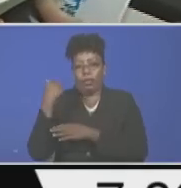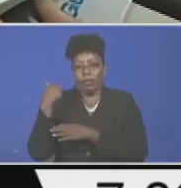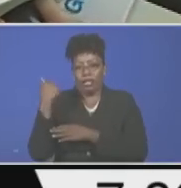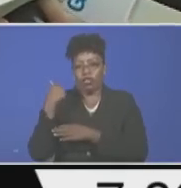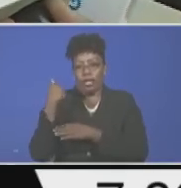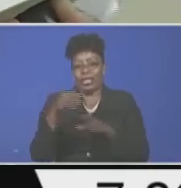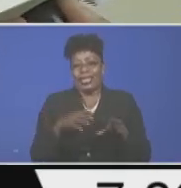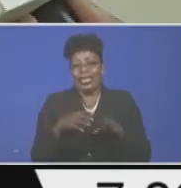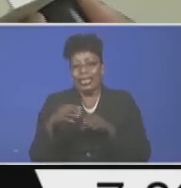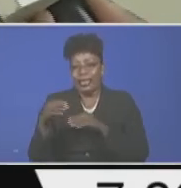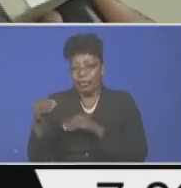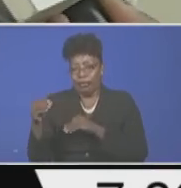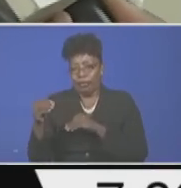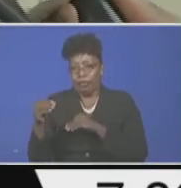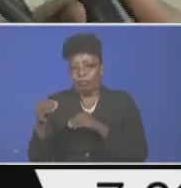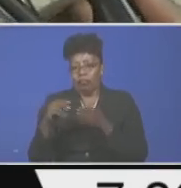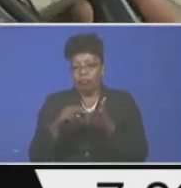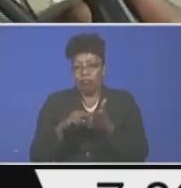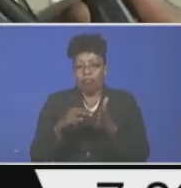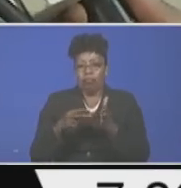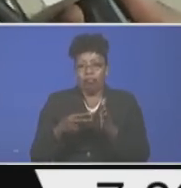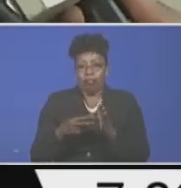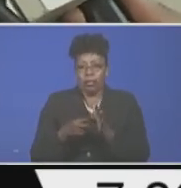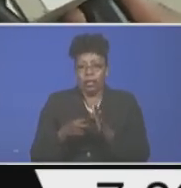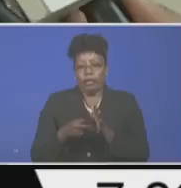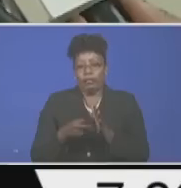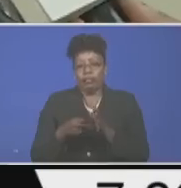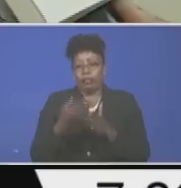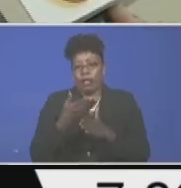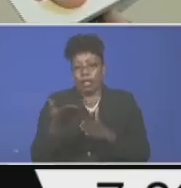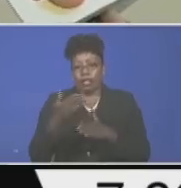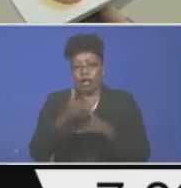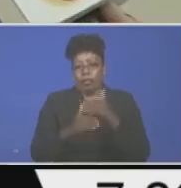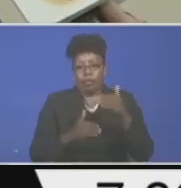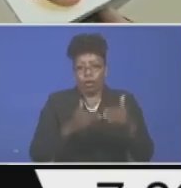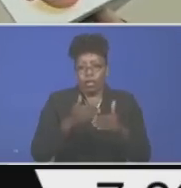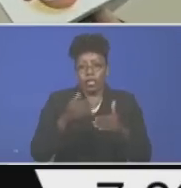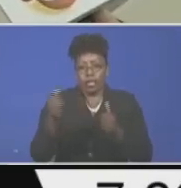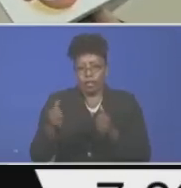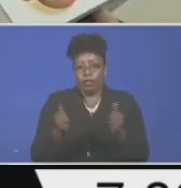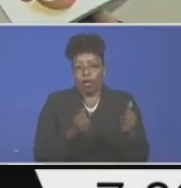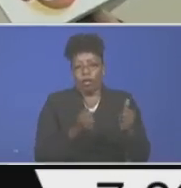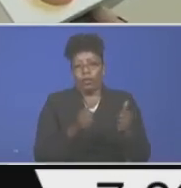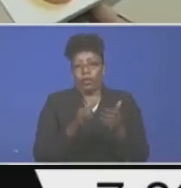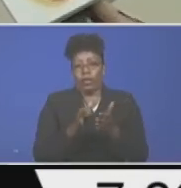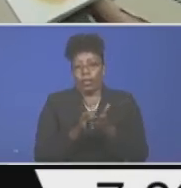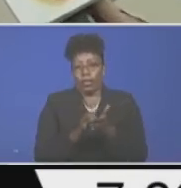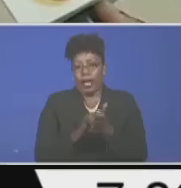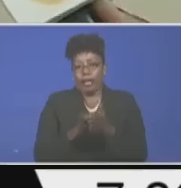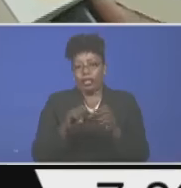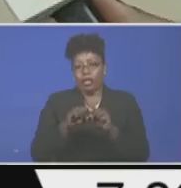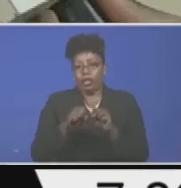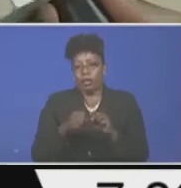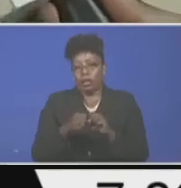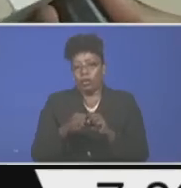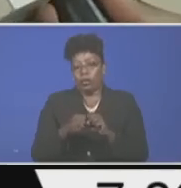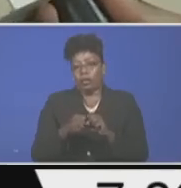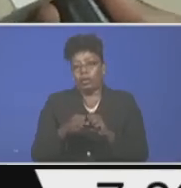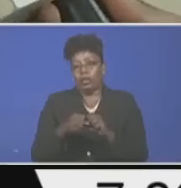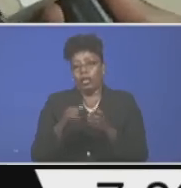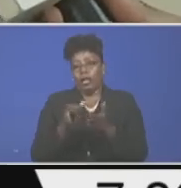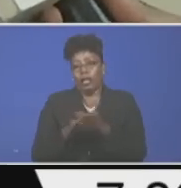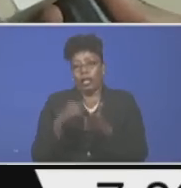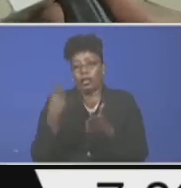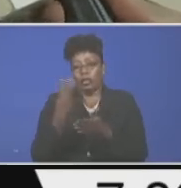leave, there's obviously a process that is followed so that we adhere